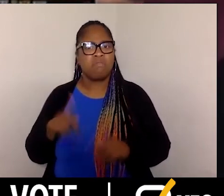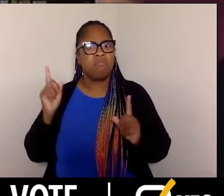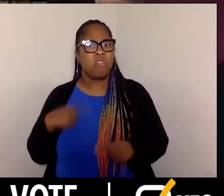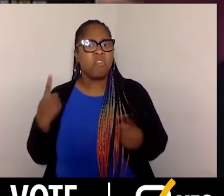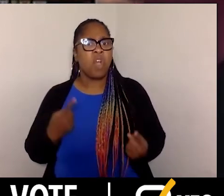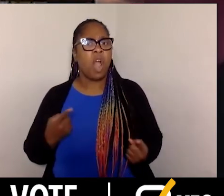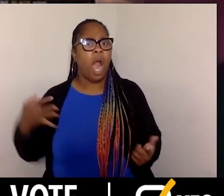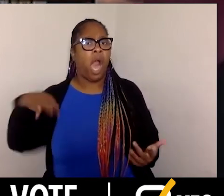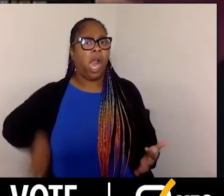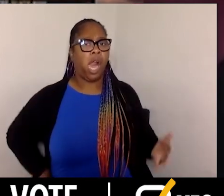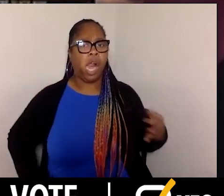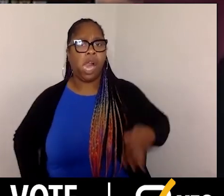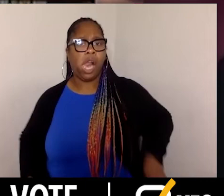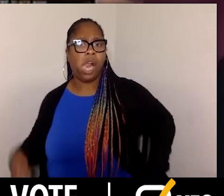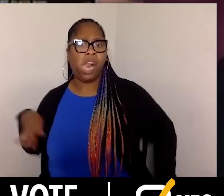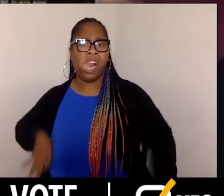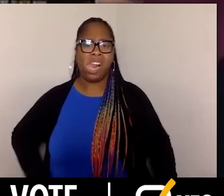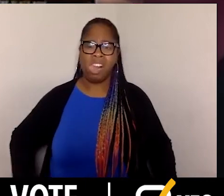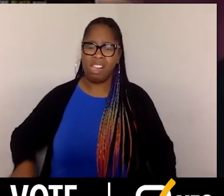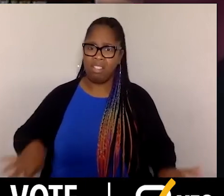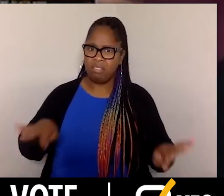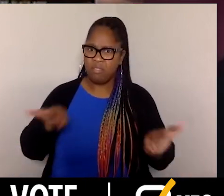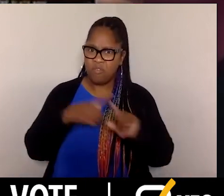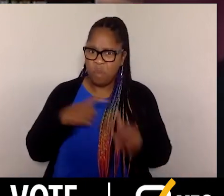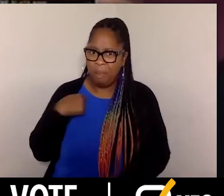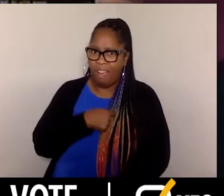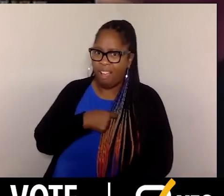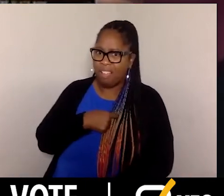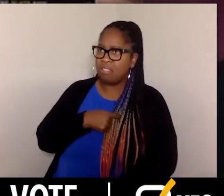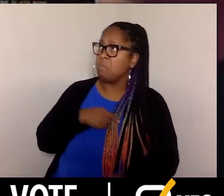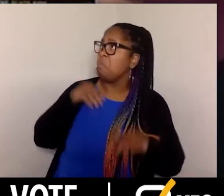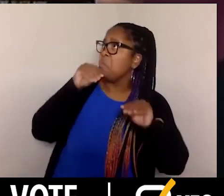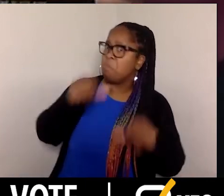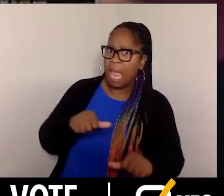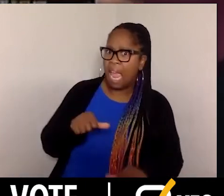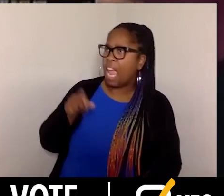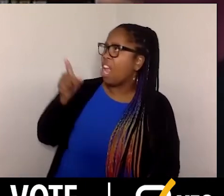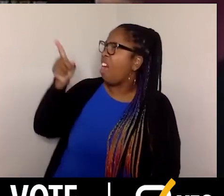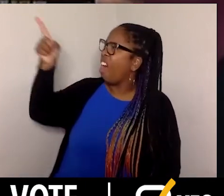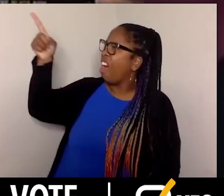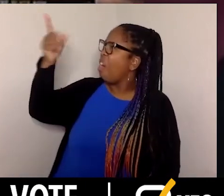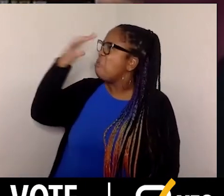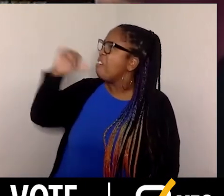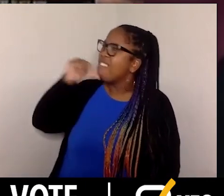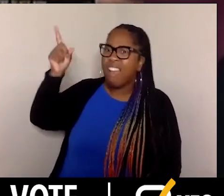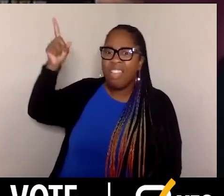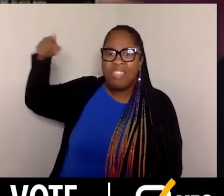from people like you and me paying our fair share